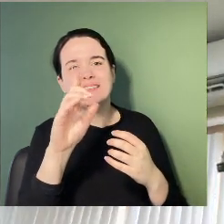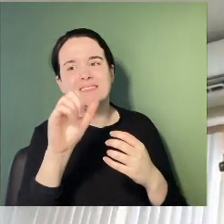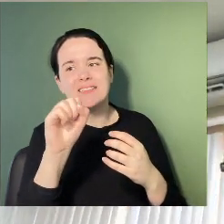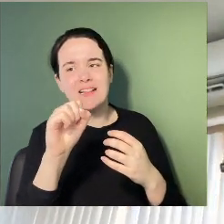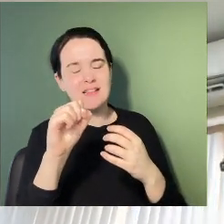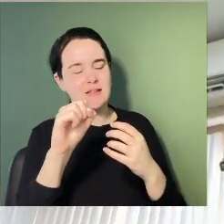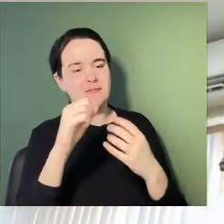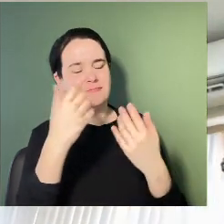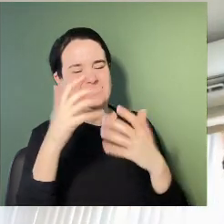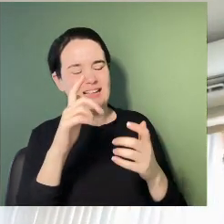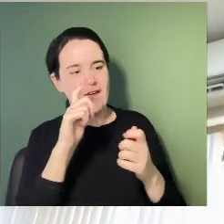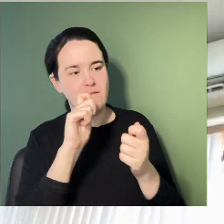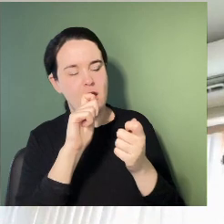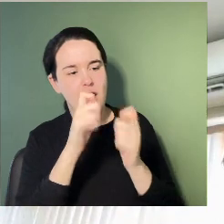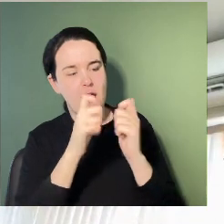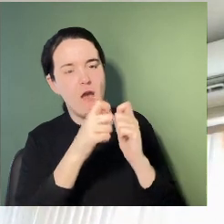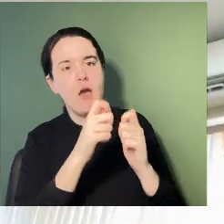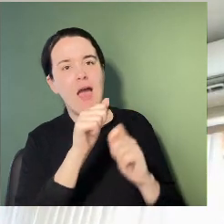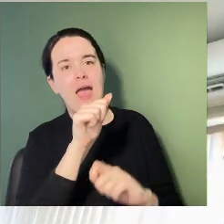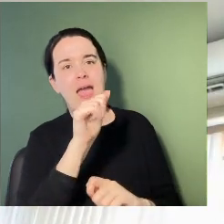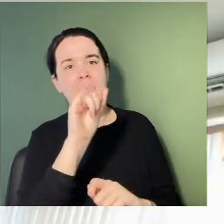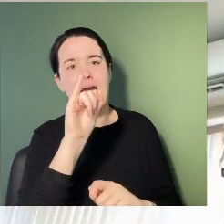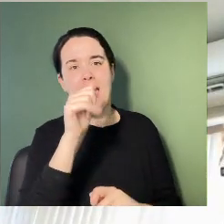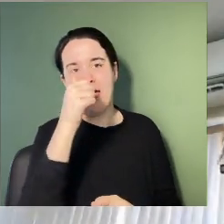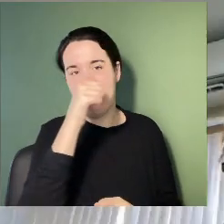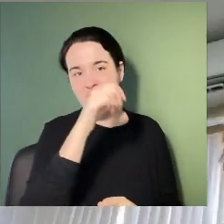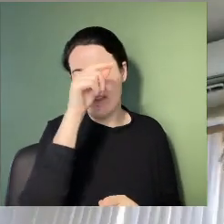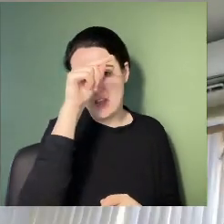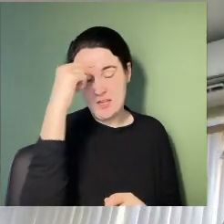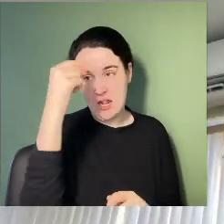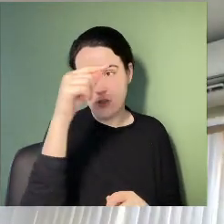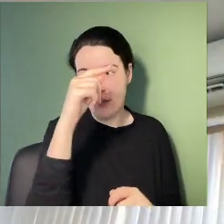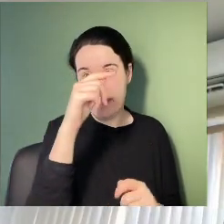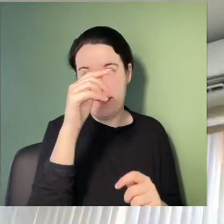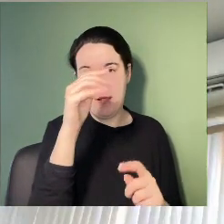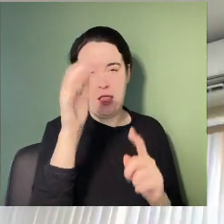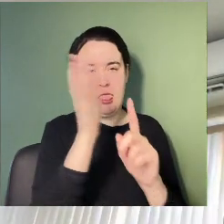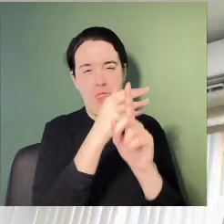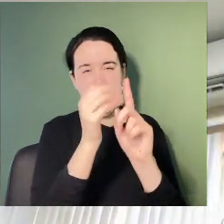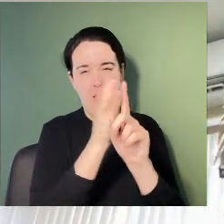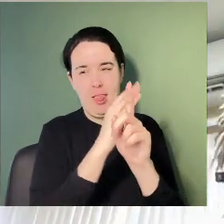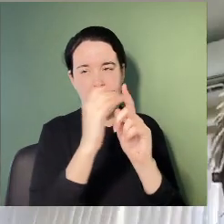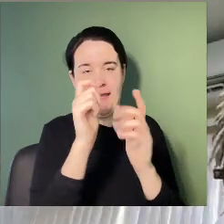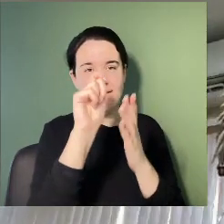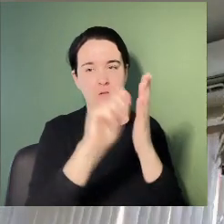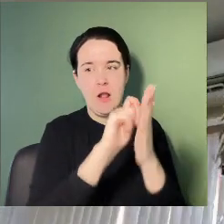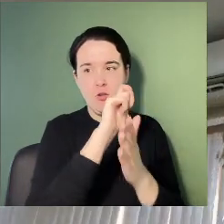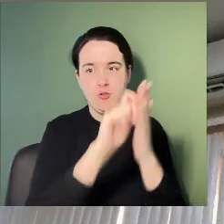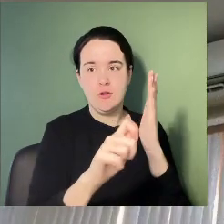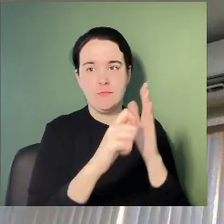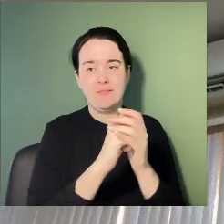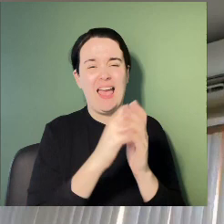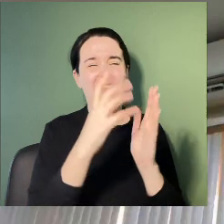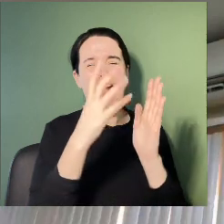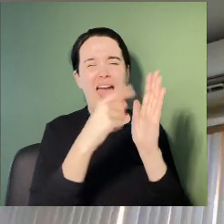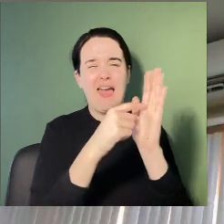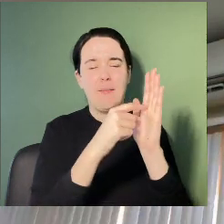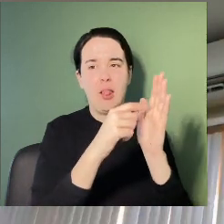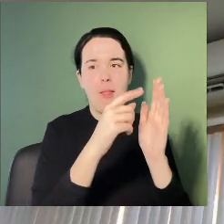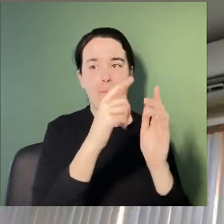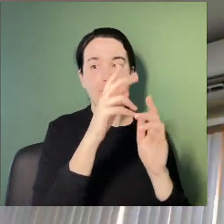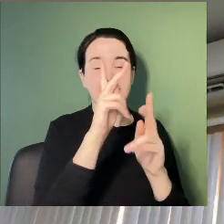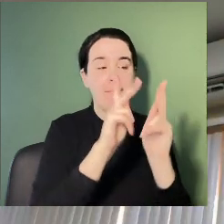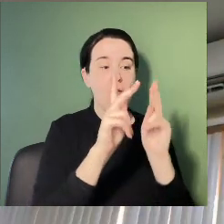of AI manipulation going on during this election. For example, people use meeting assistants during